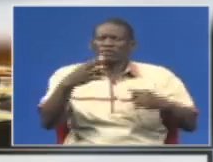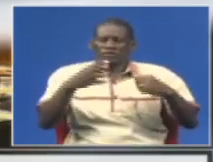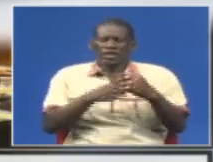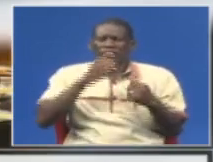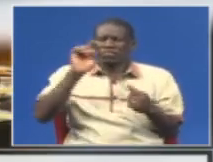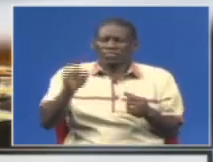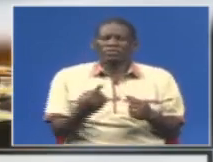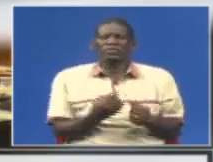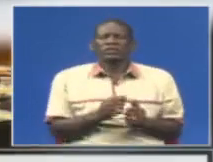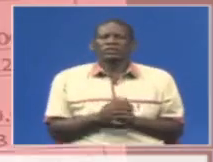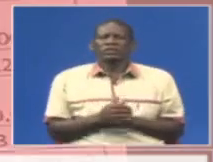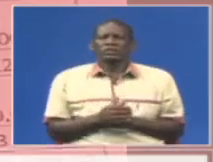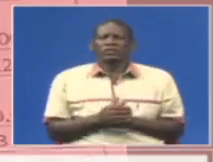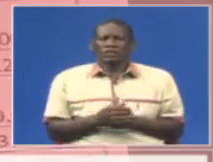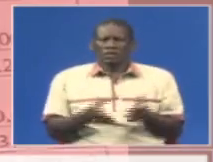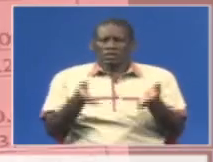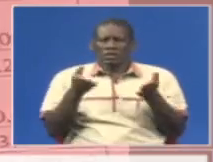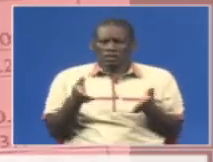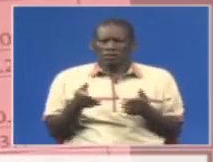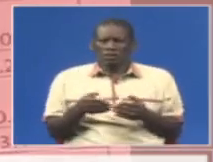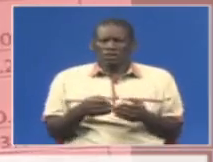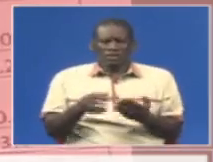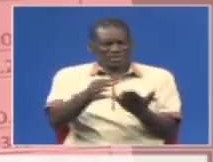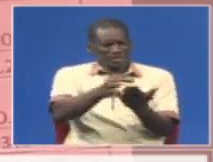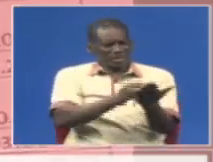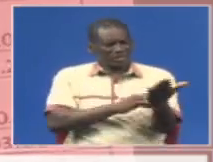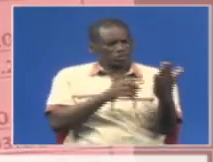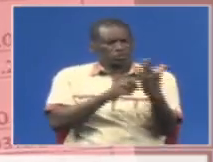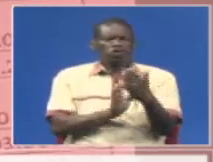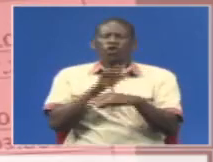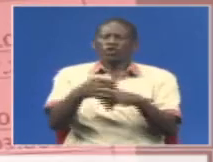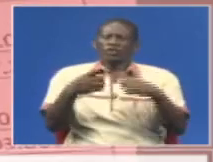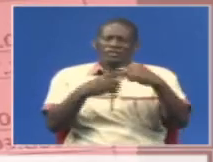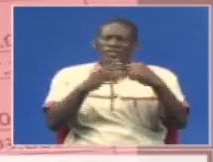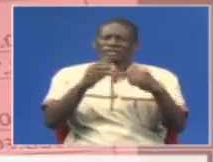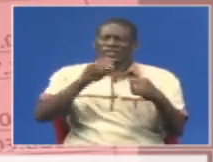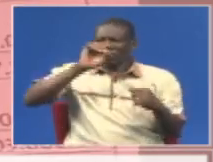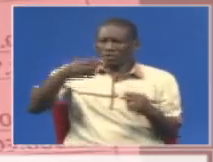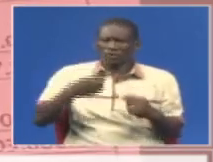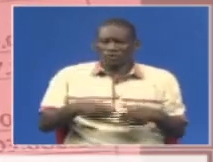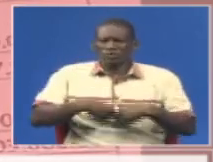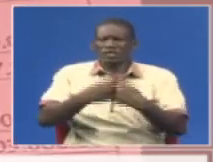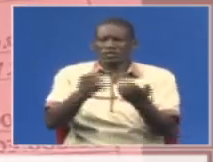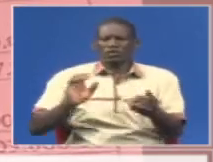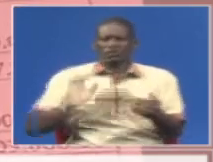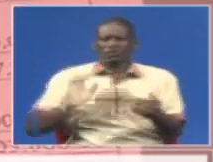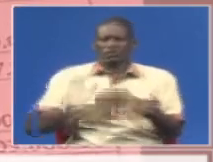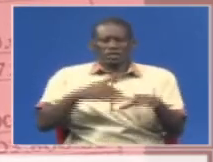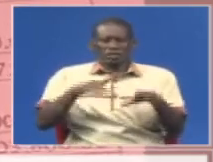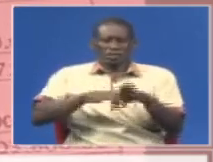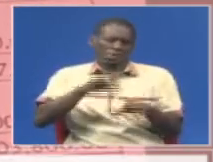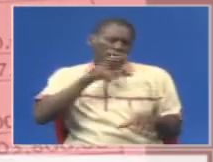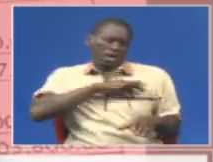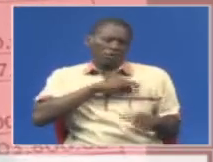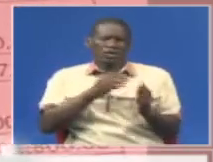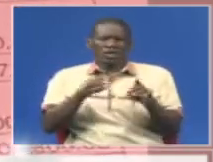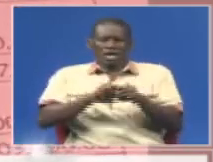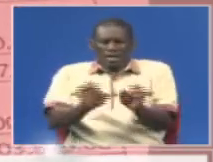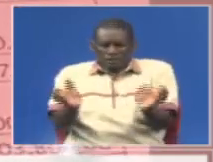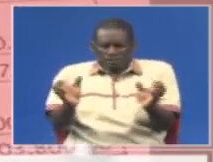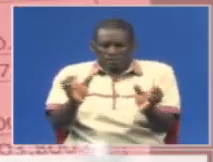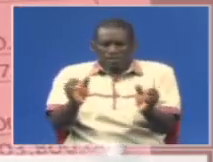1,059,000 Kenya shillings. The leaks show that over 600,000 went to committee member allowances, as media